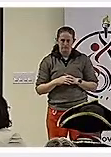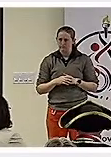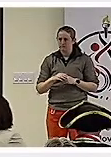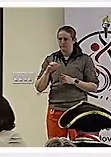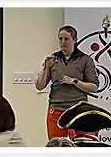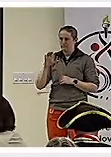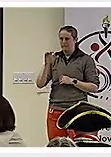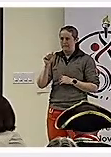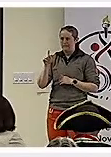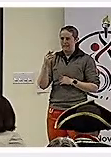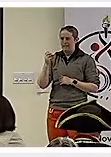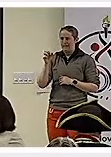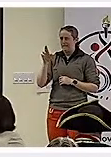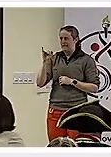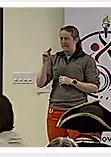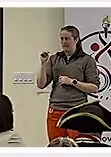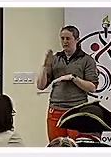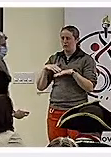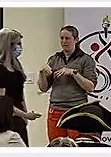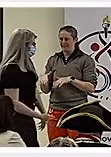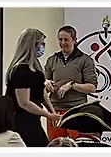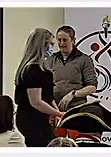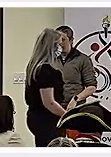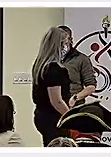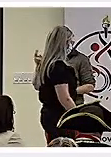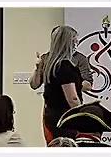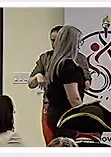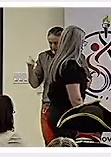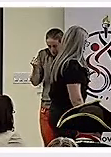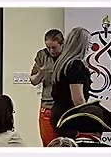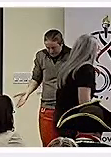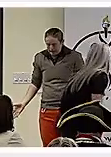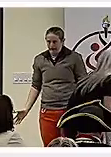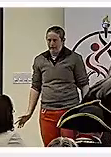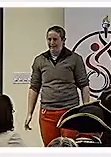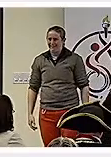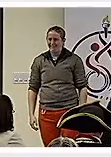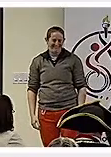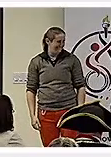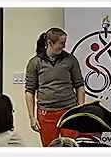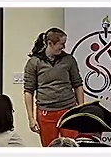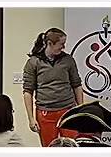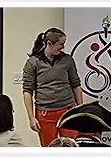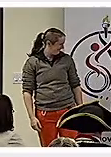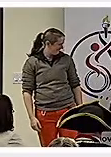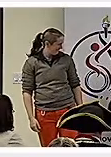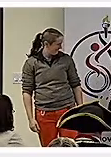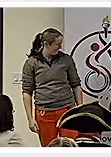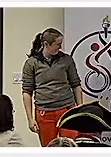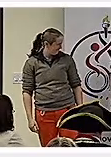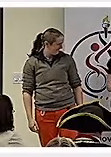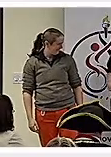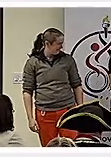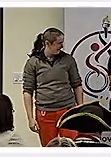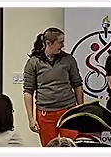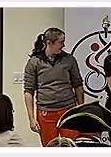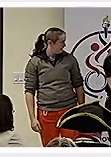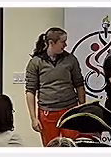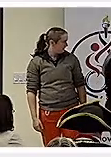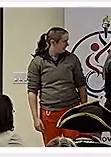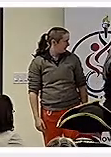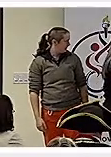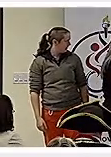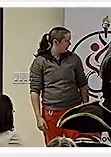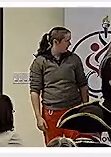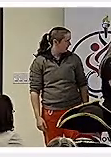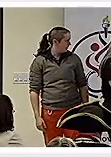Catherine's got to come. Can't carry it on crutches. Thank you. Thank you, Catherine. And I'm